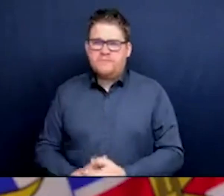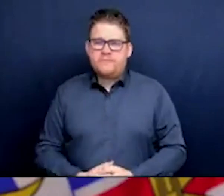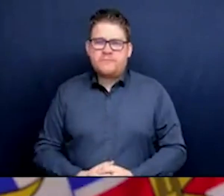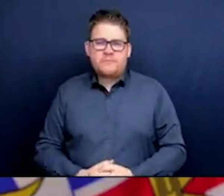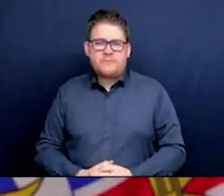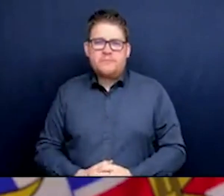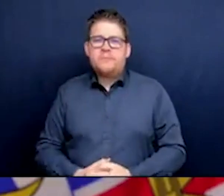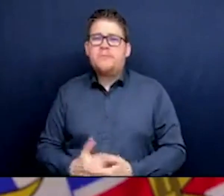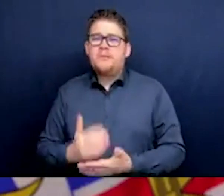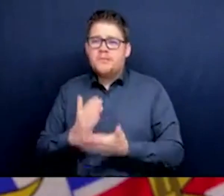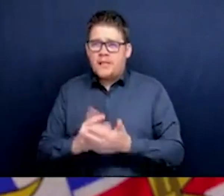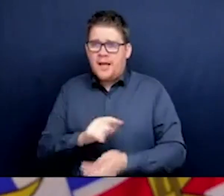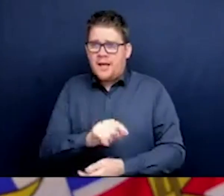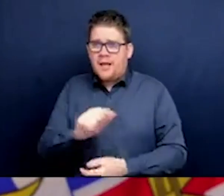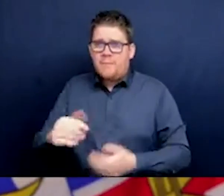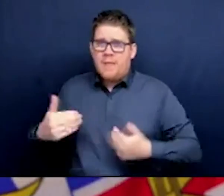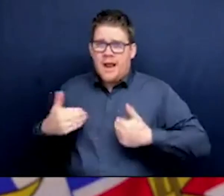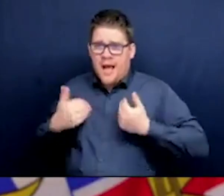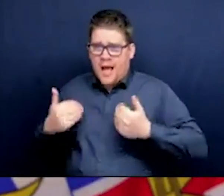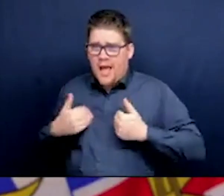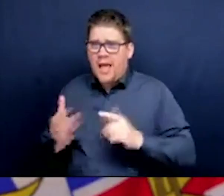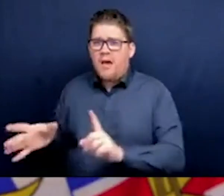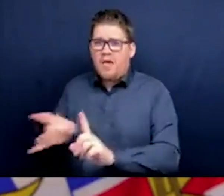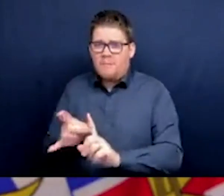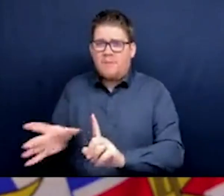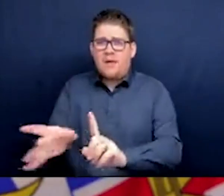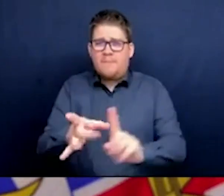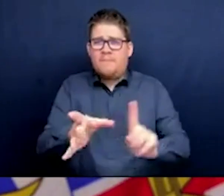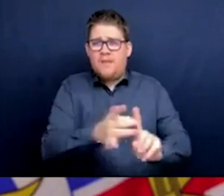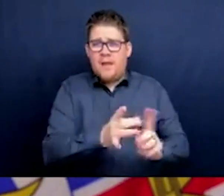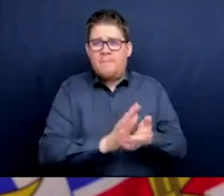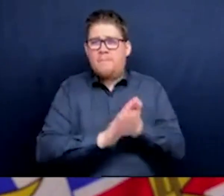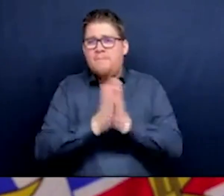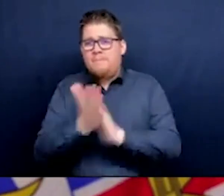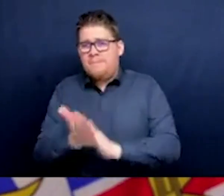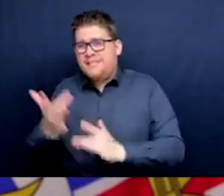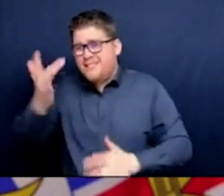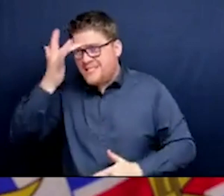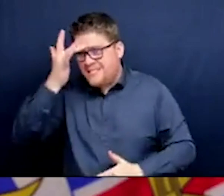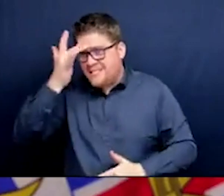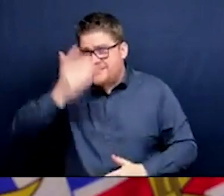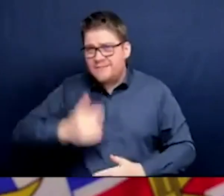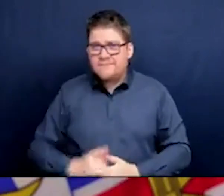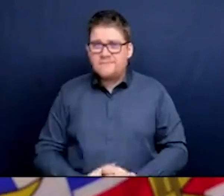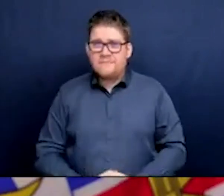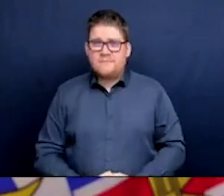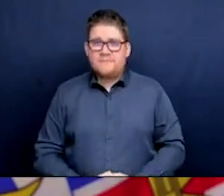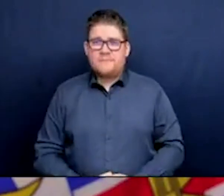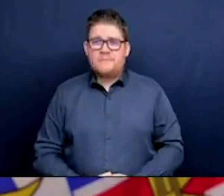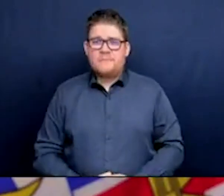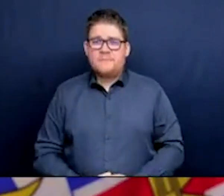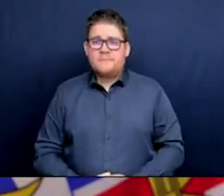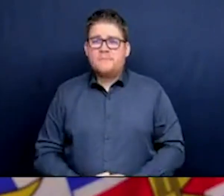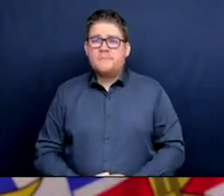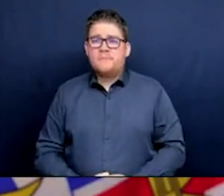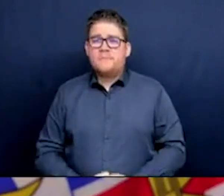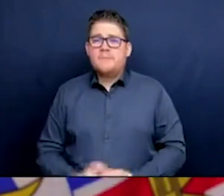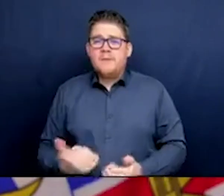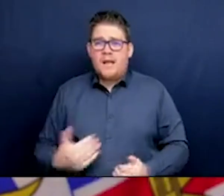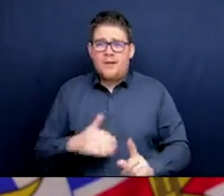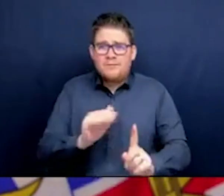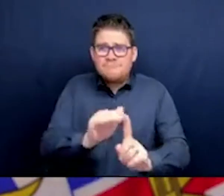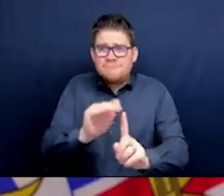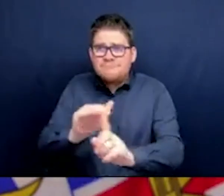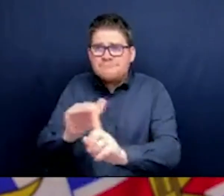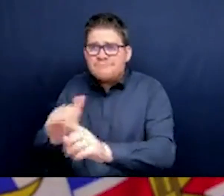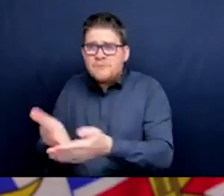illness can experience. I also would encourage everyone who is 70 or older, First Nation, Métis, and Inuit peoples in